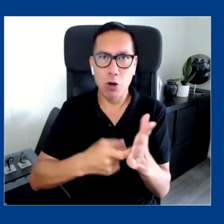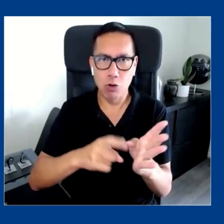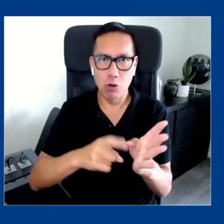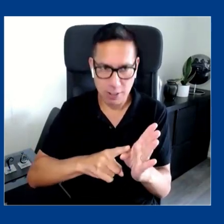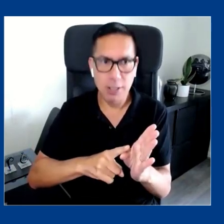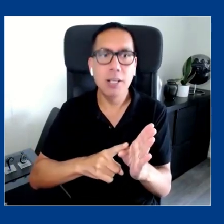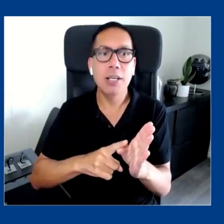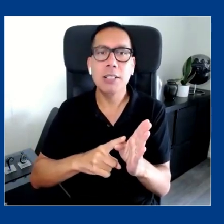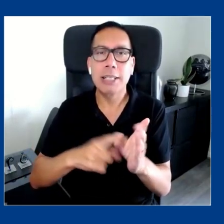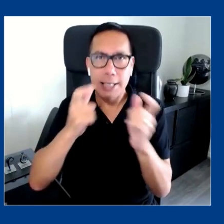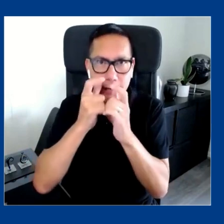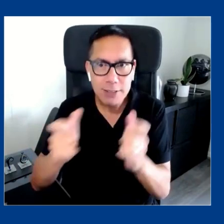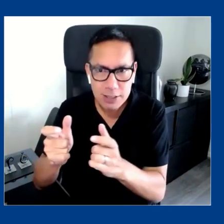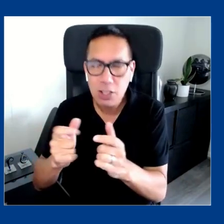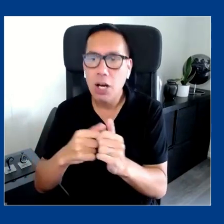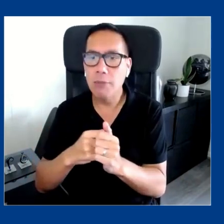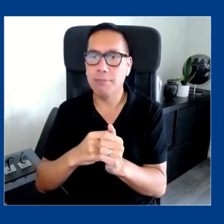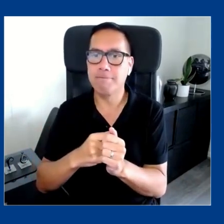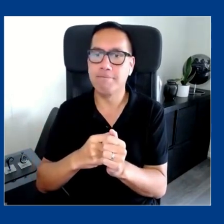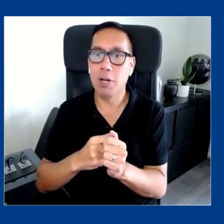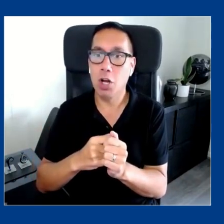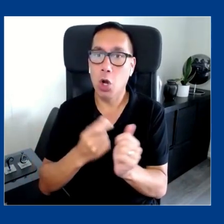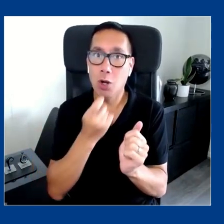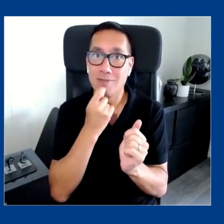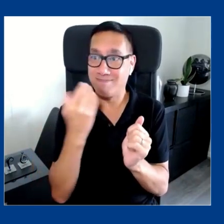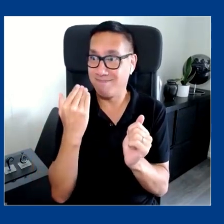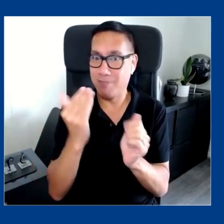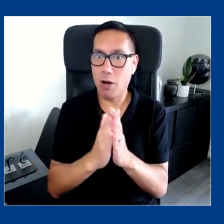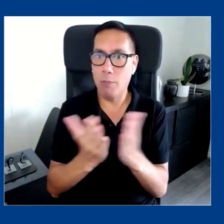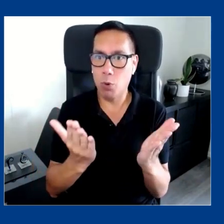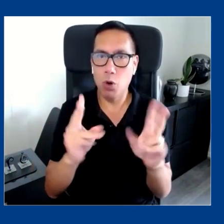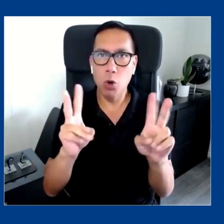I recommend her latest book, Island Encounters,